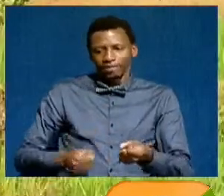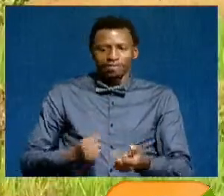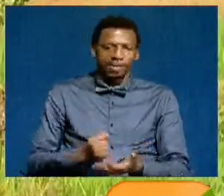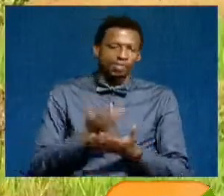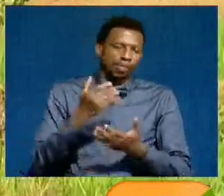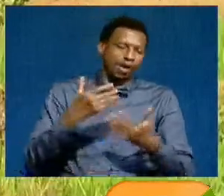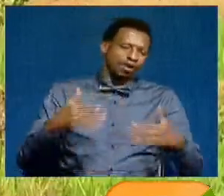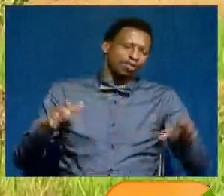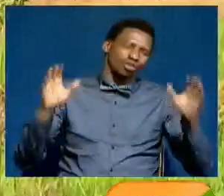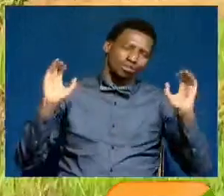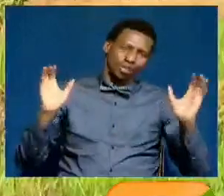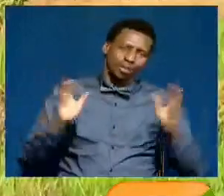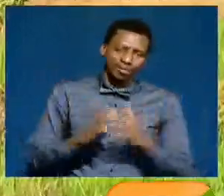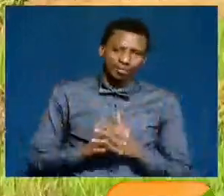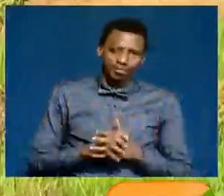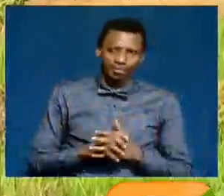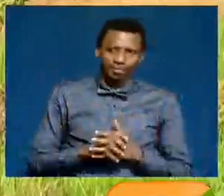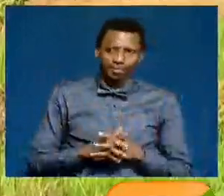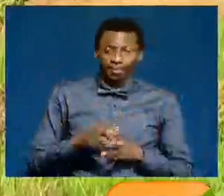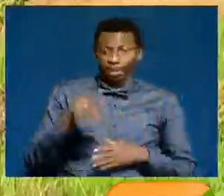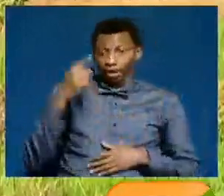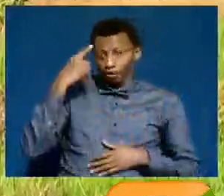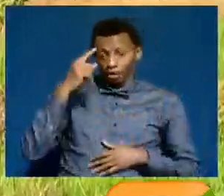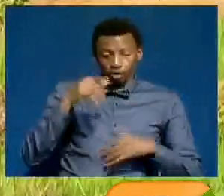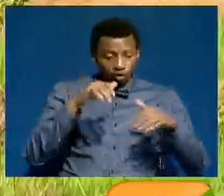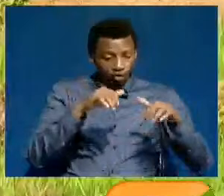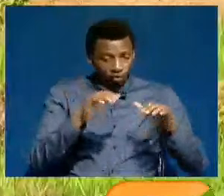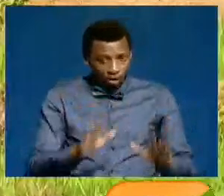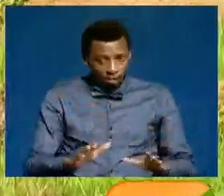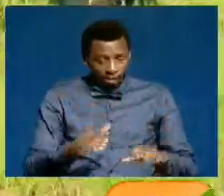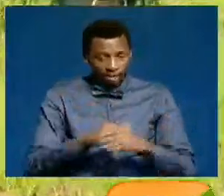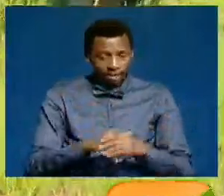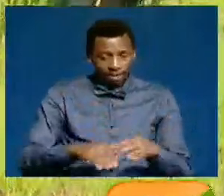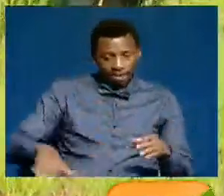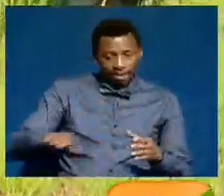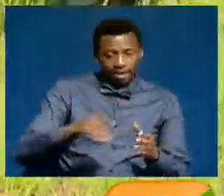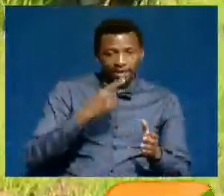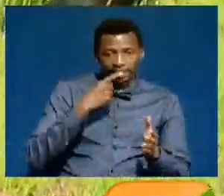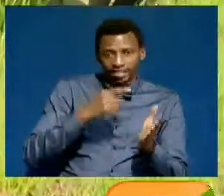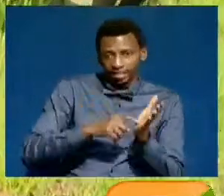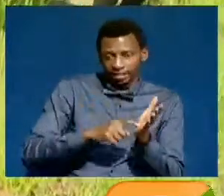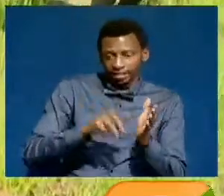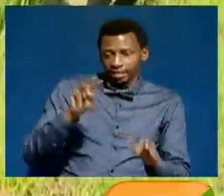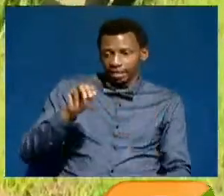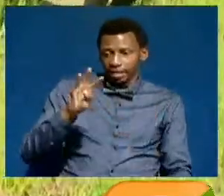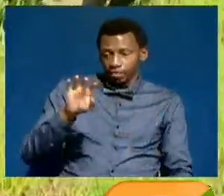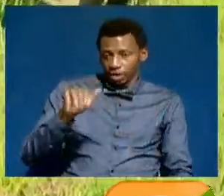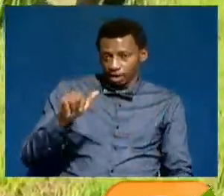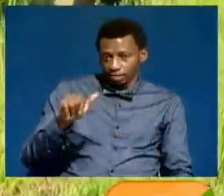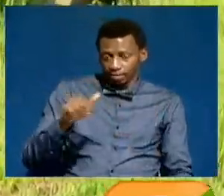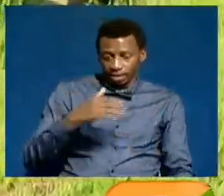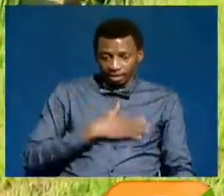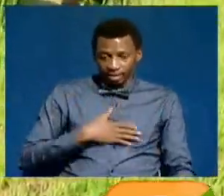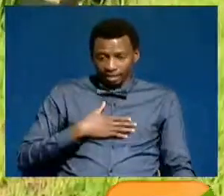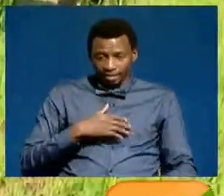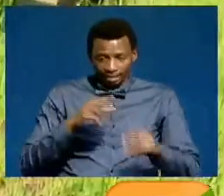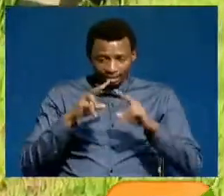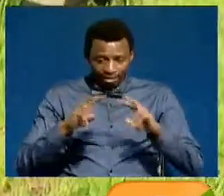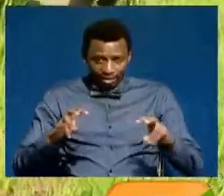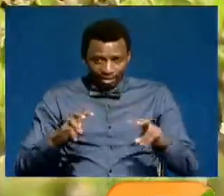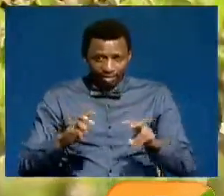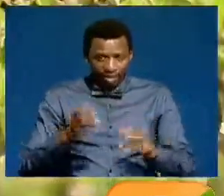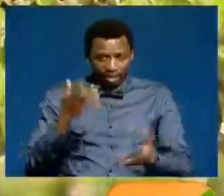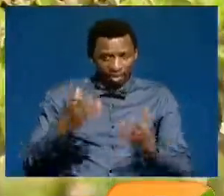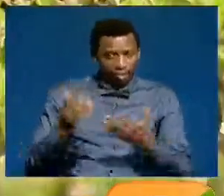sana. For farmers in Mwea, this scientific solution offers hope to reclaim their harvests, protect their health,